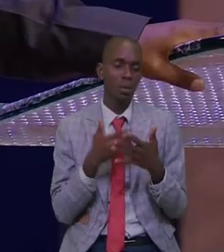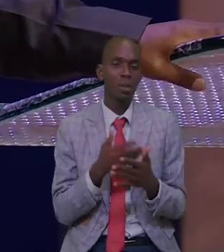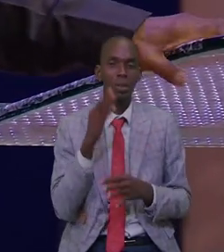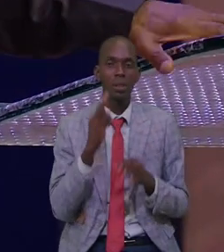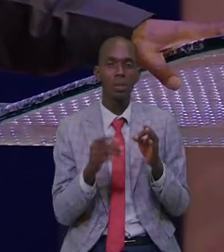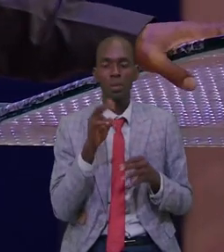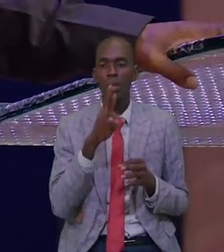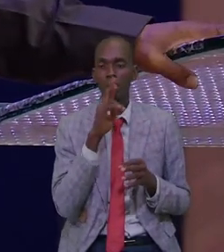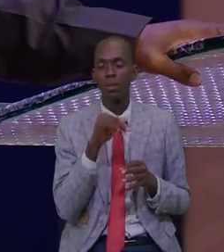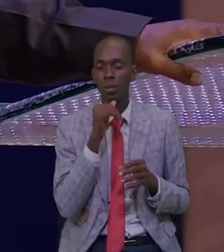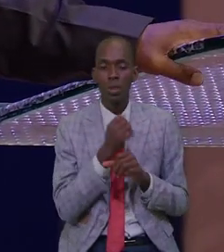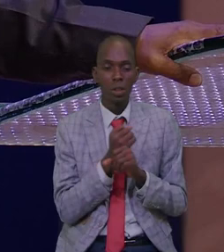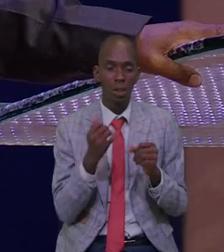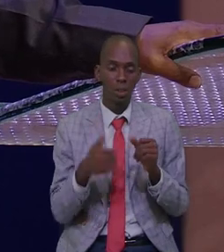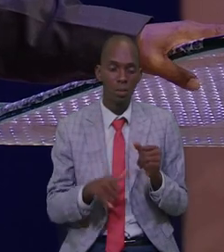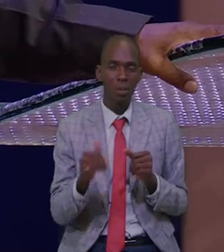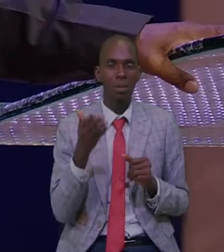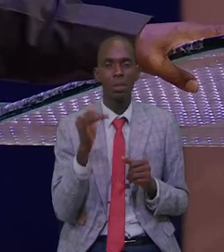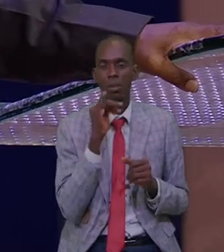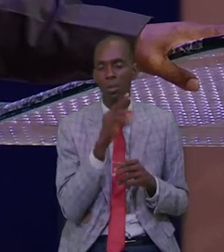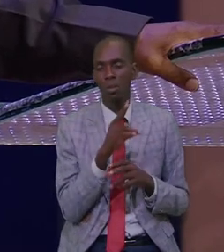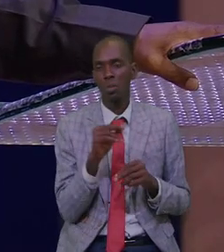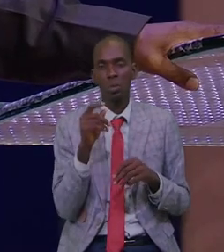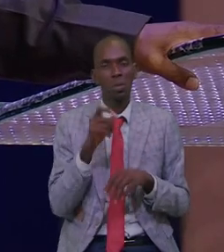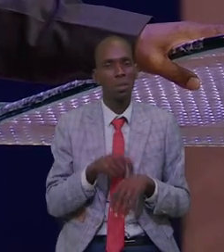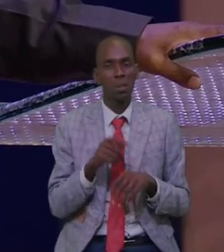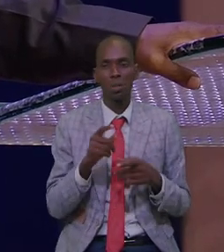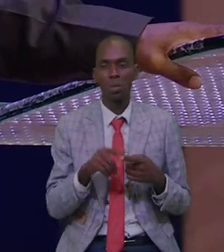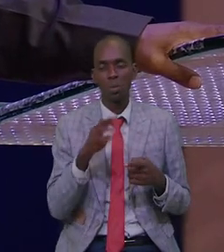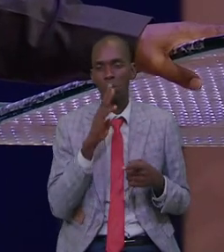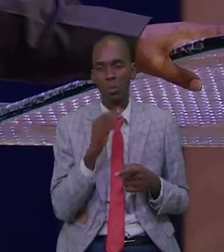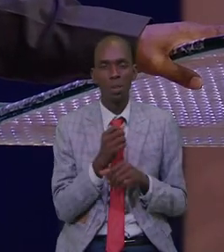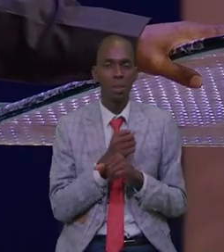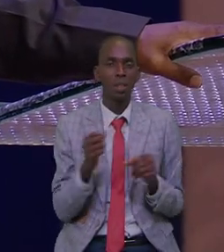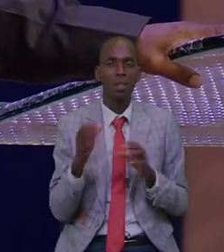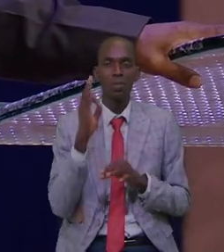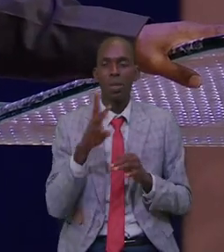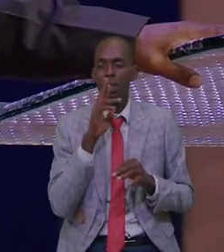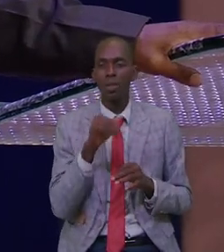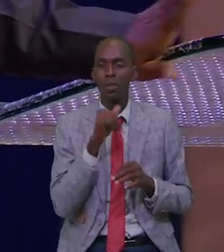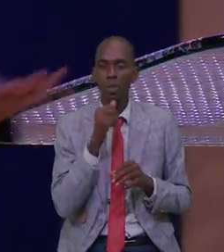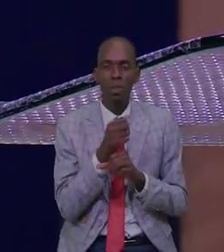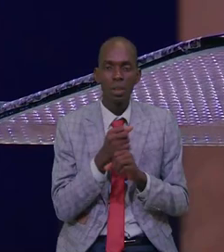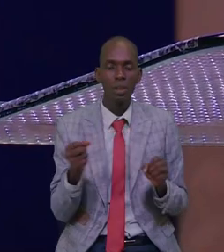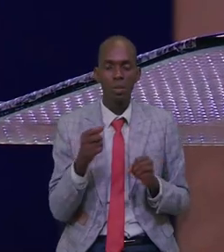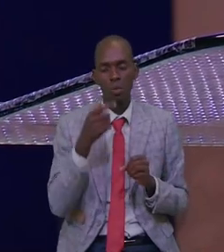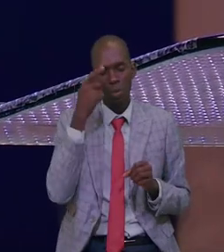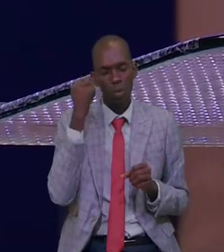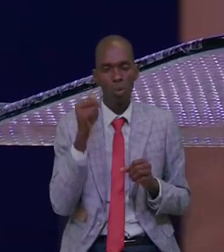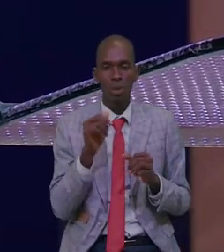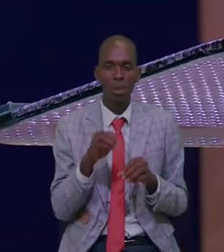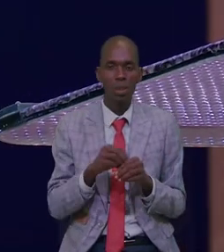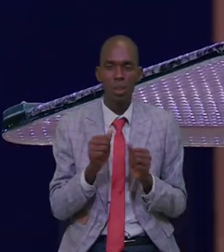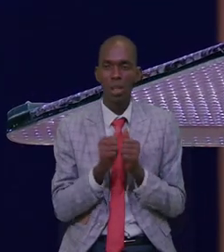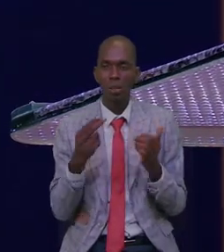there's the time to get saved. If you're not sanctified, you don't have the holiness without which no man shall see the Lord, this is the time